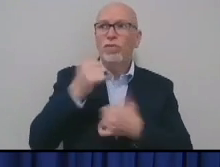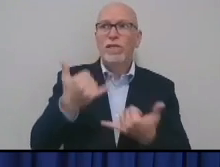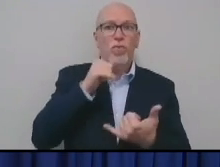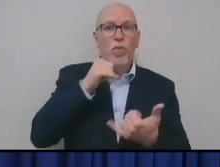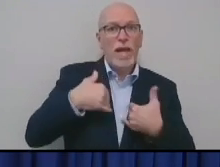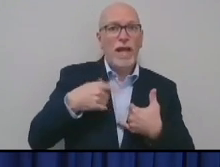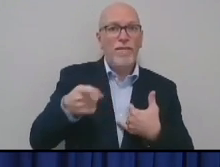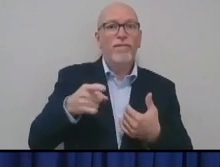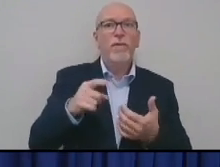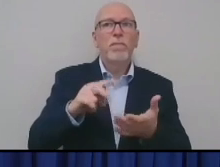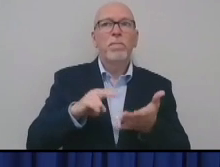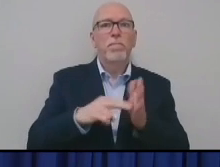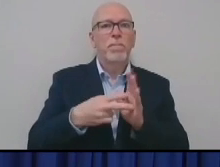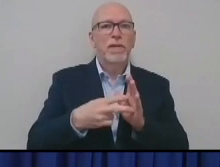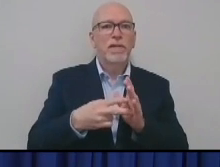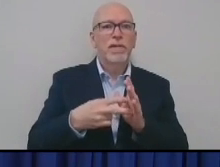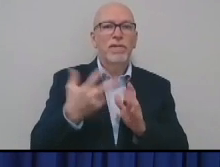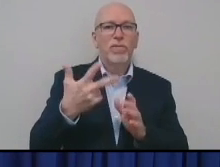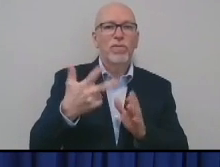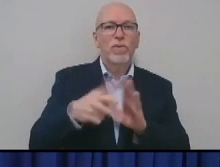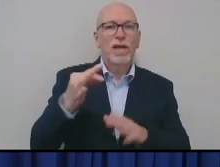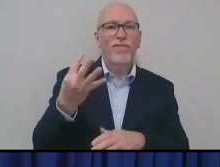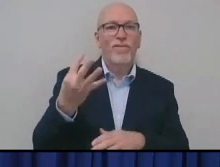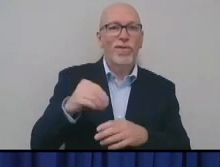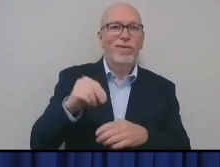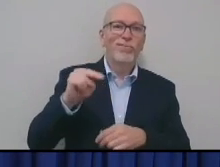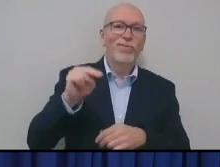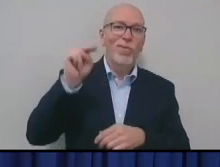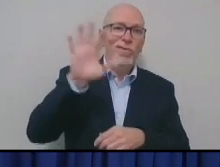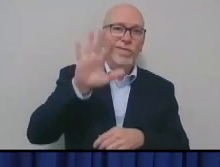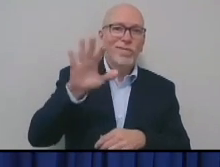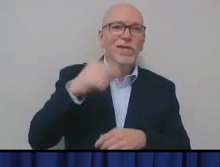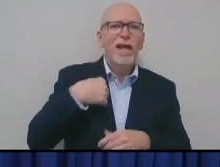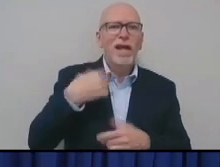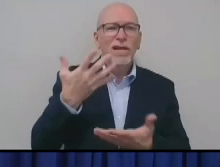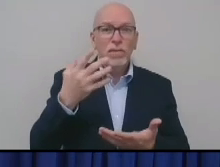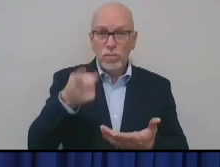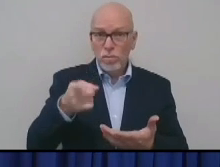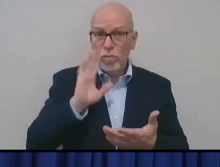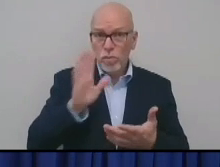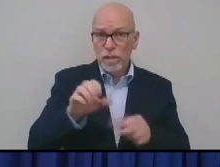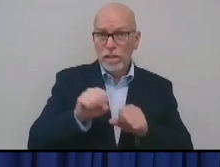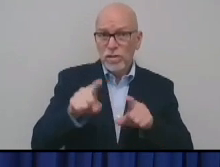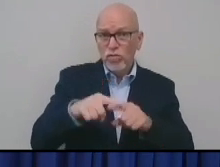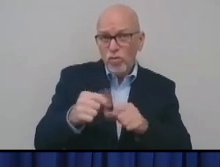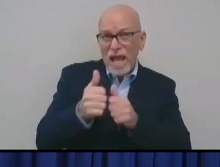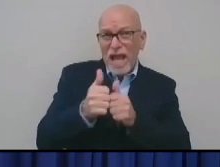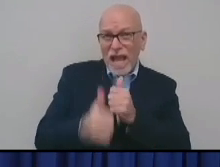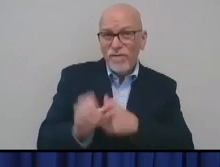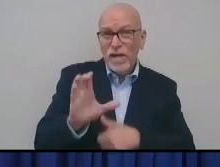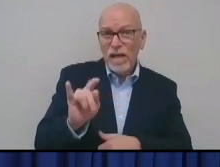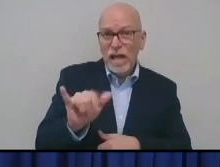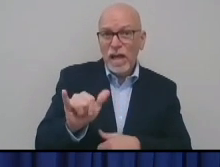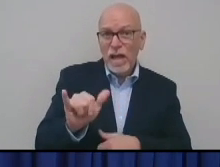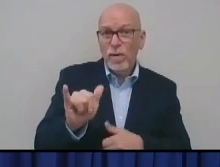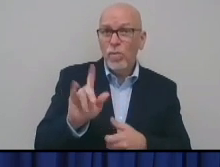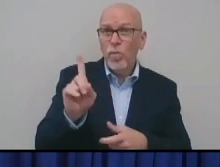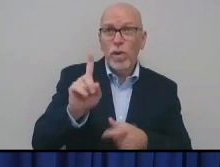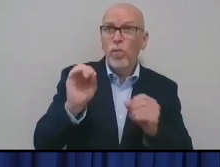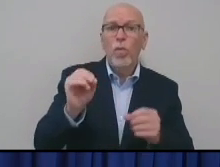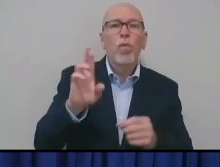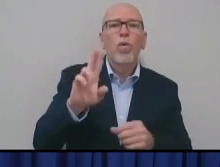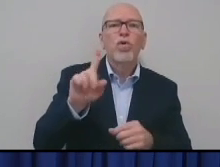be 3 of the 4 counties up here. So I didn't know, is that going out to every county that currently doesn't have it, or just